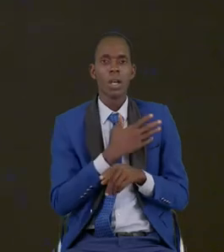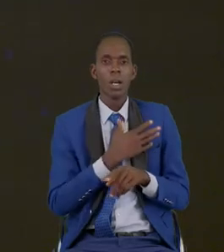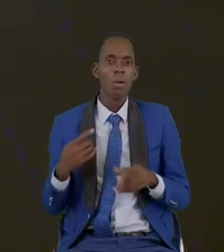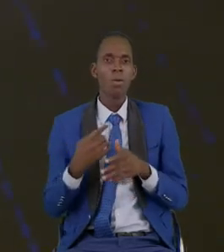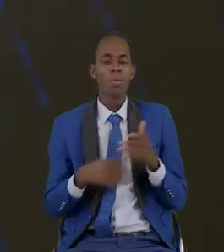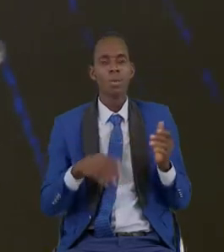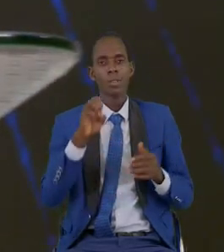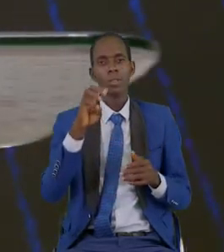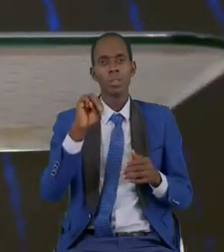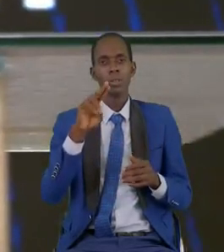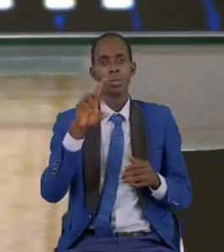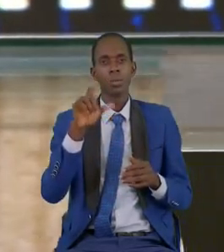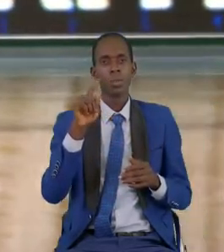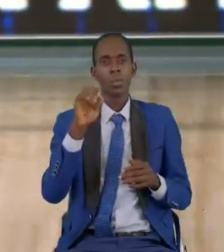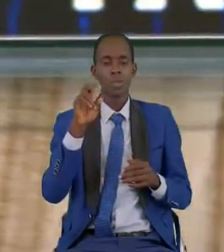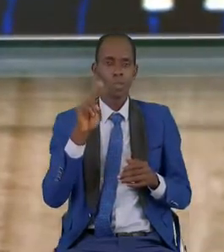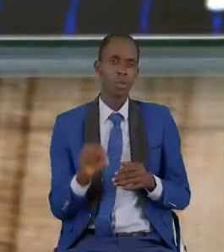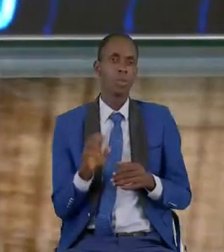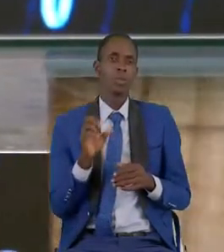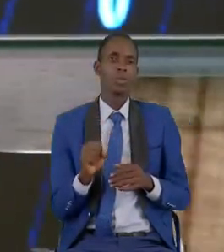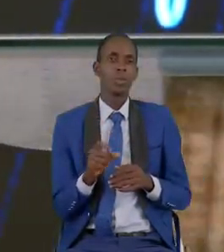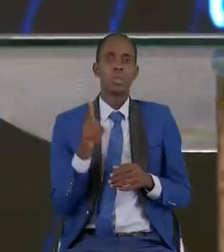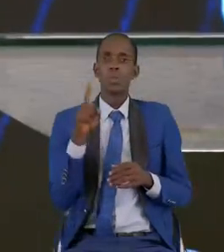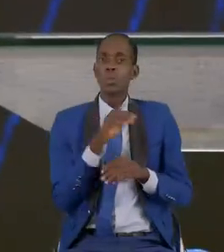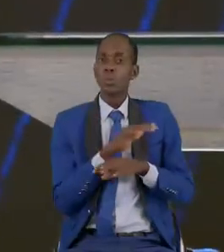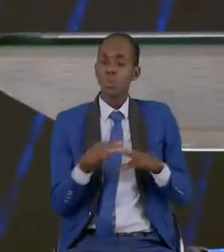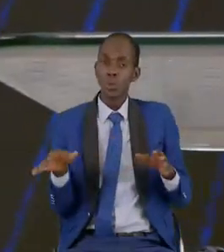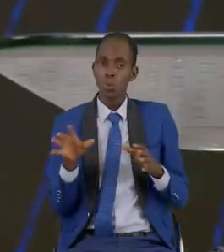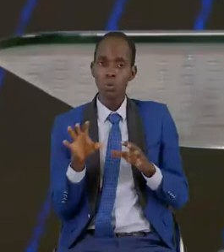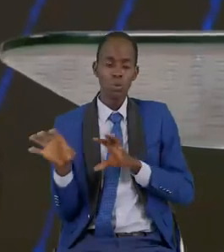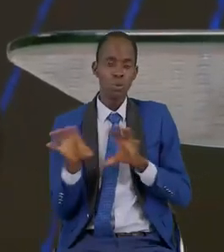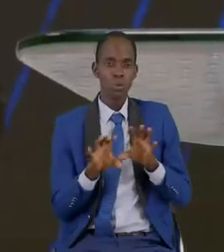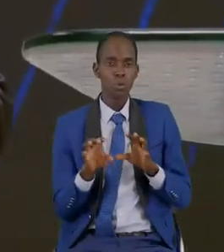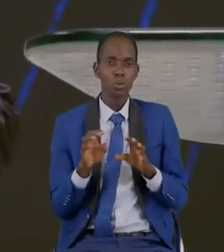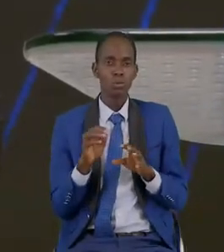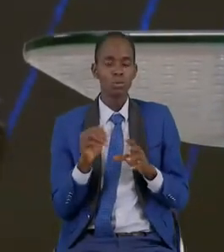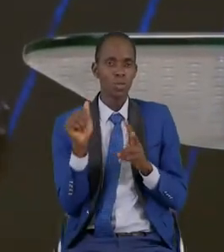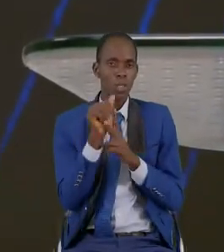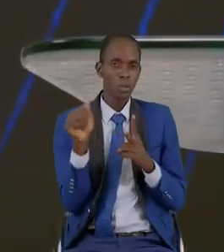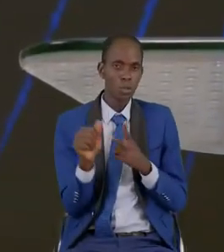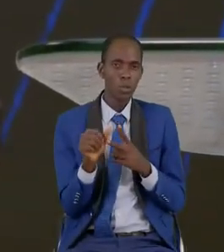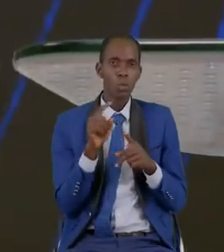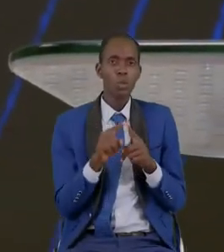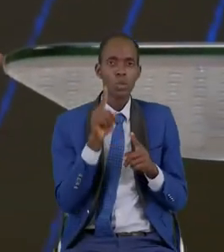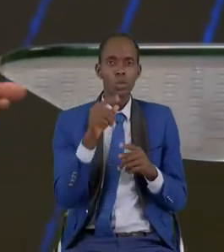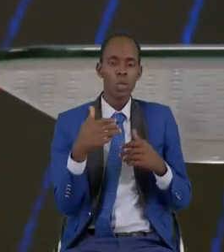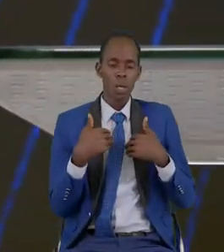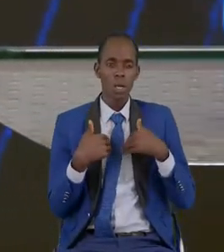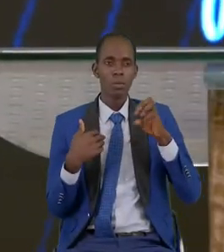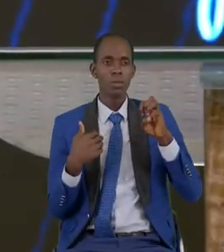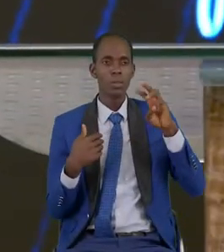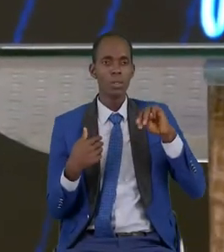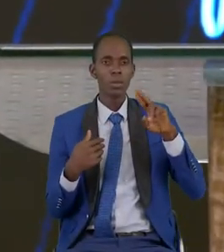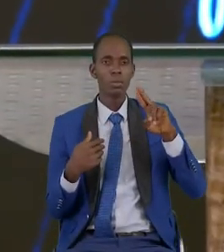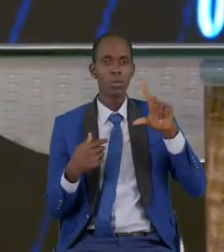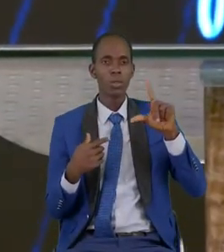You don't commit fornication, but you have emulation. You don't commit adultery, but you have emulation. You are not a